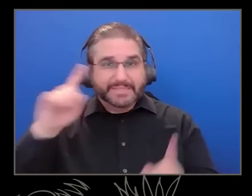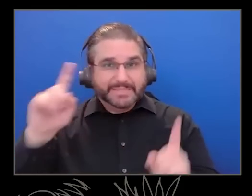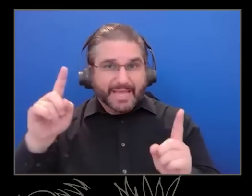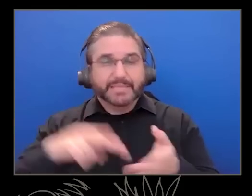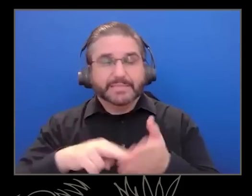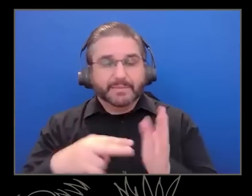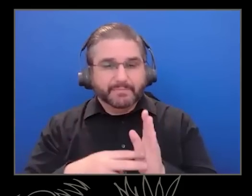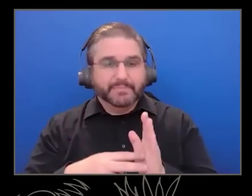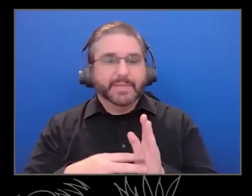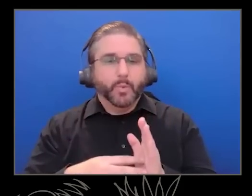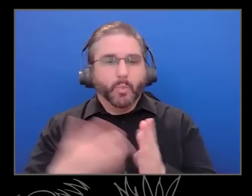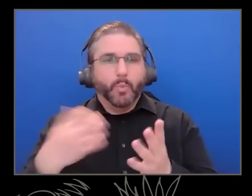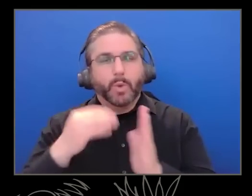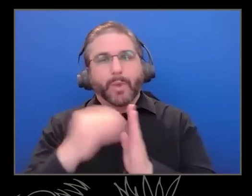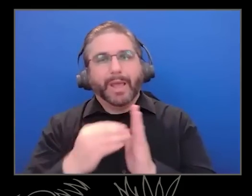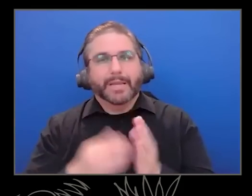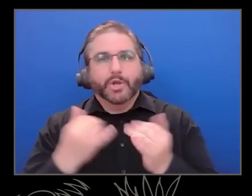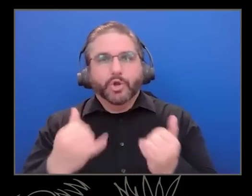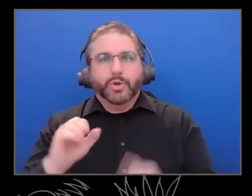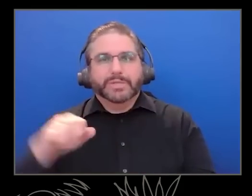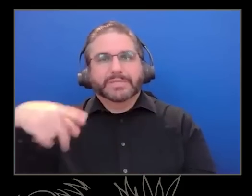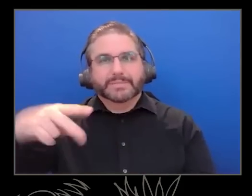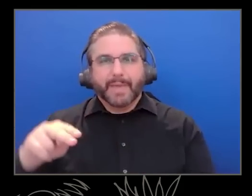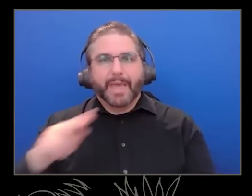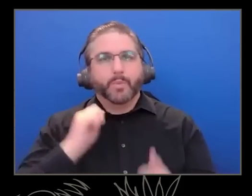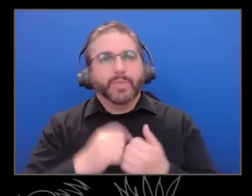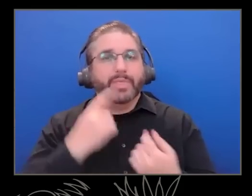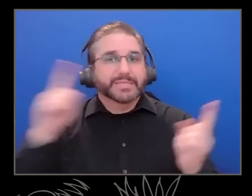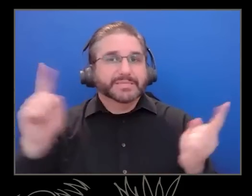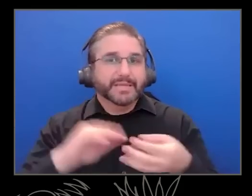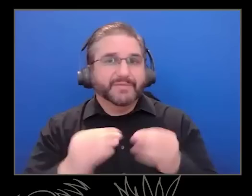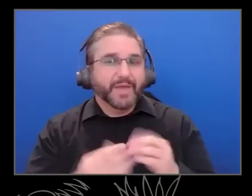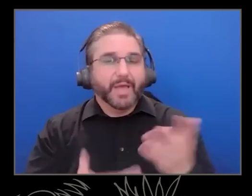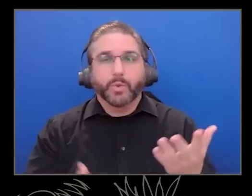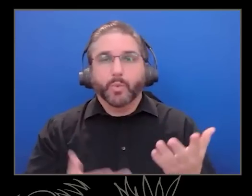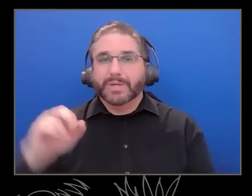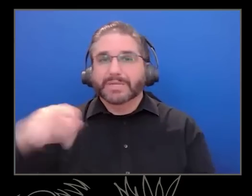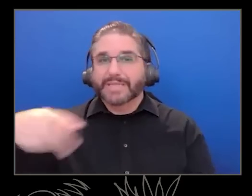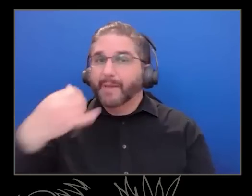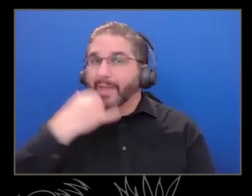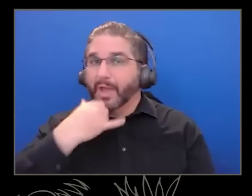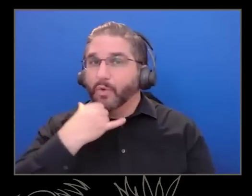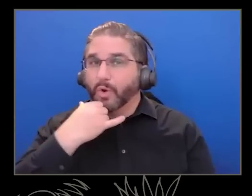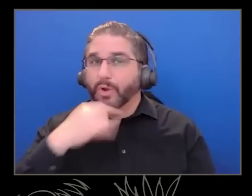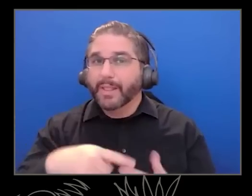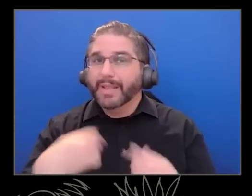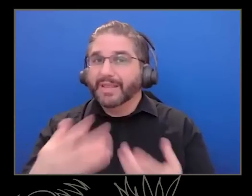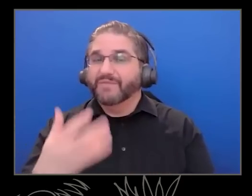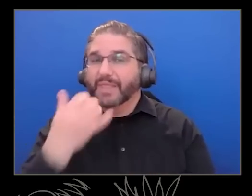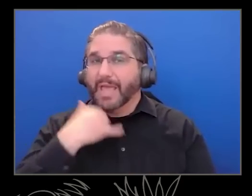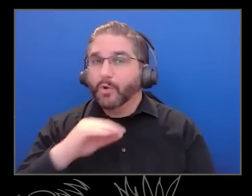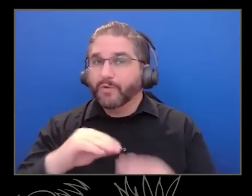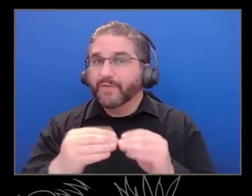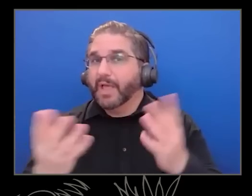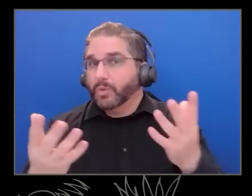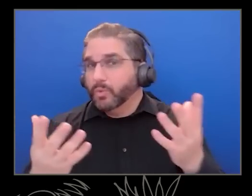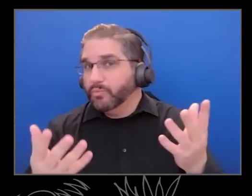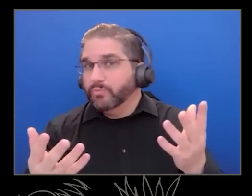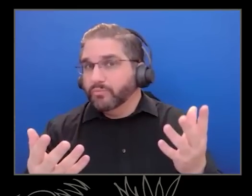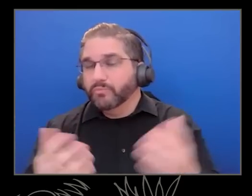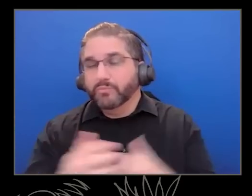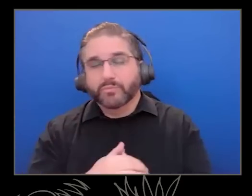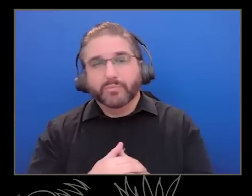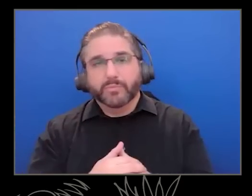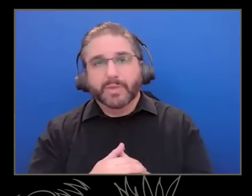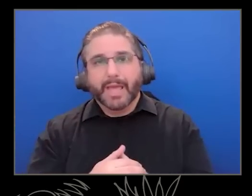want to annotate our current span with the success value, or we want to tap error and get the error value and annotate